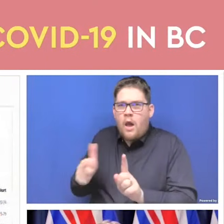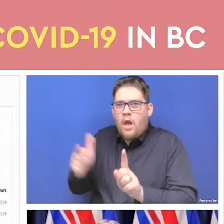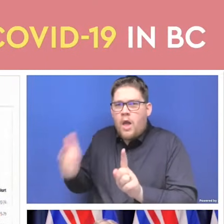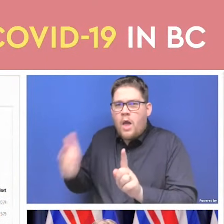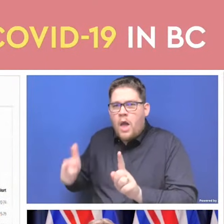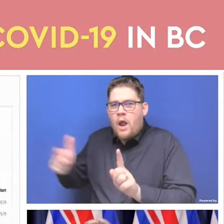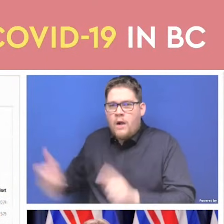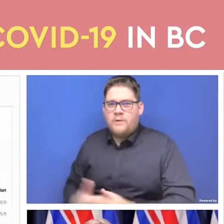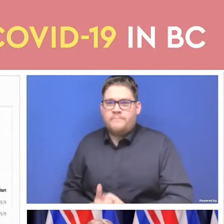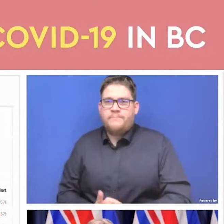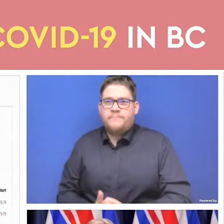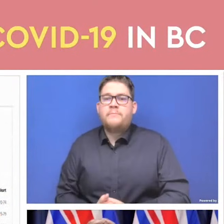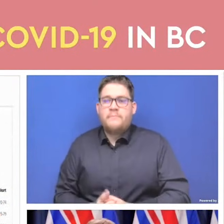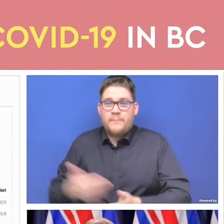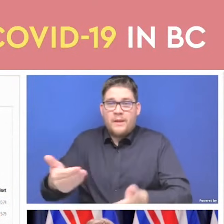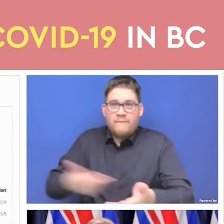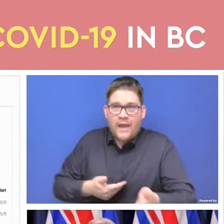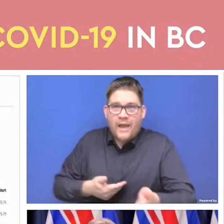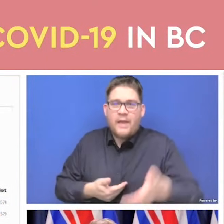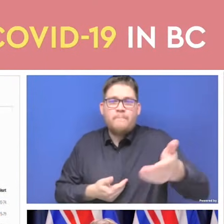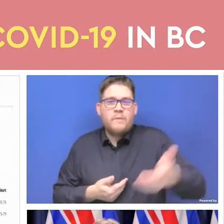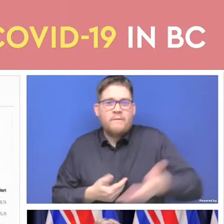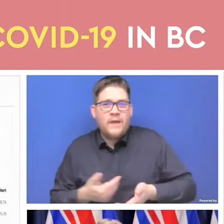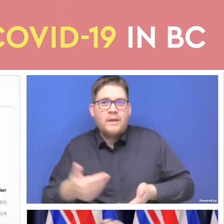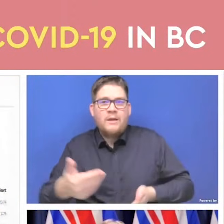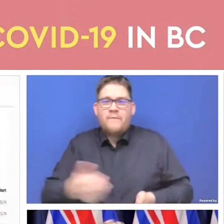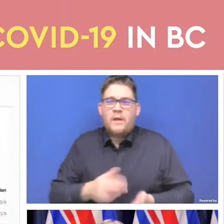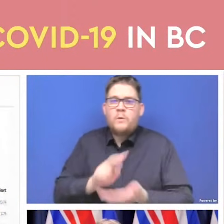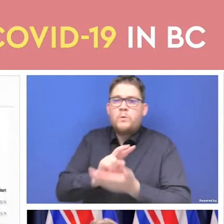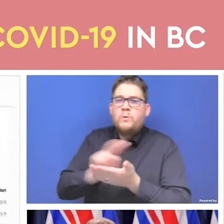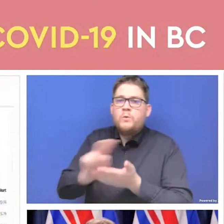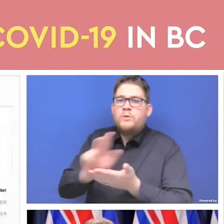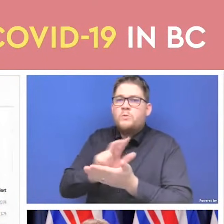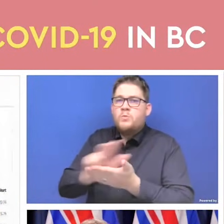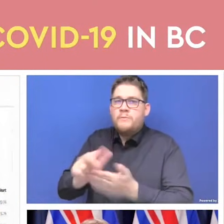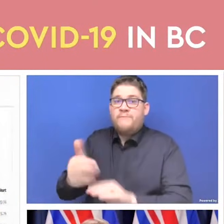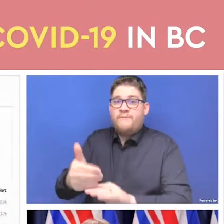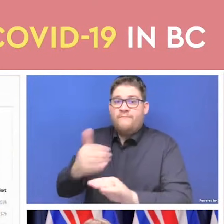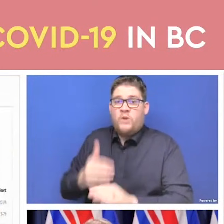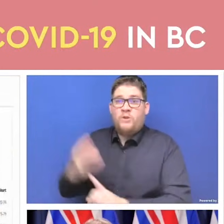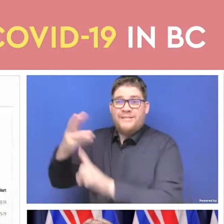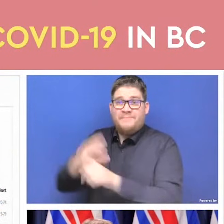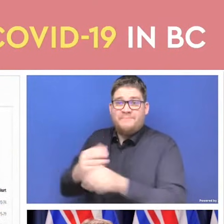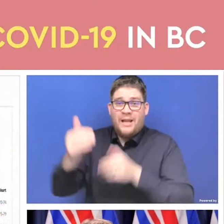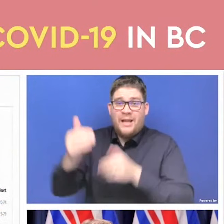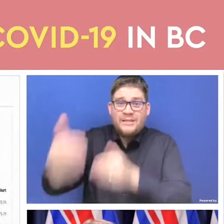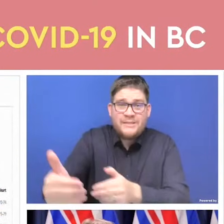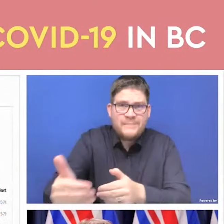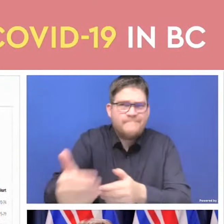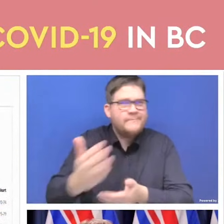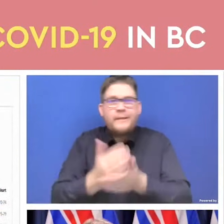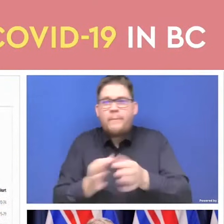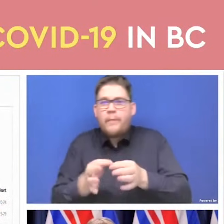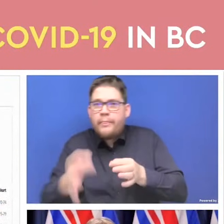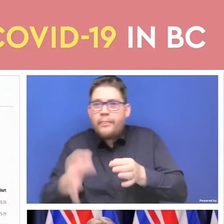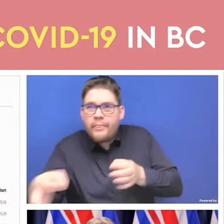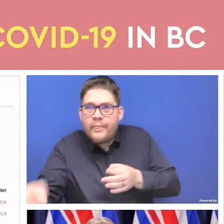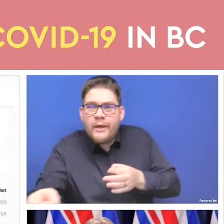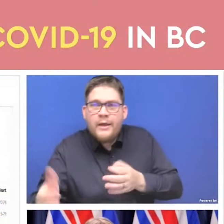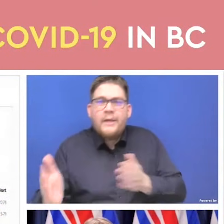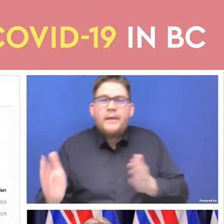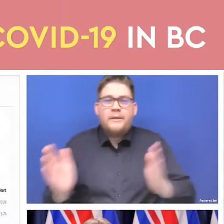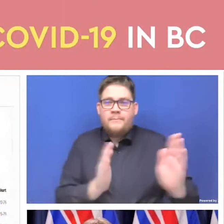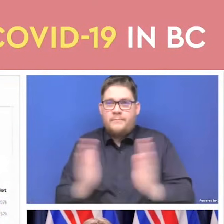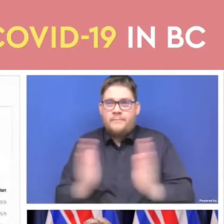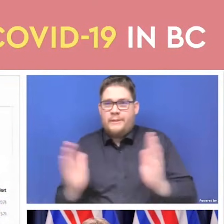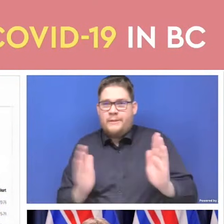you know, 2 to 3 weeks before their 6-month interval, and some people will perhaps get one a week or two after their